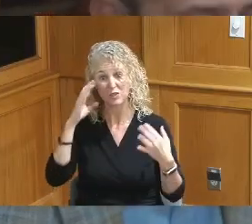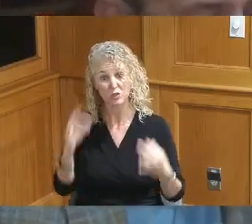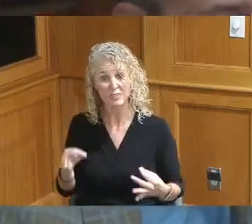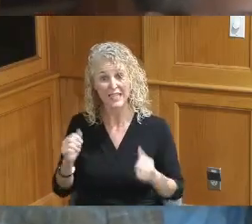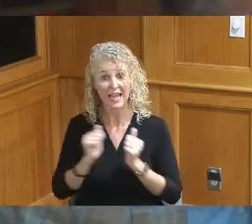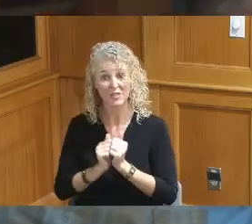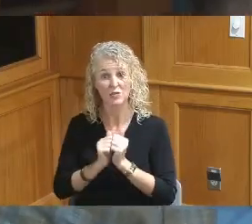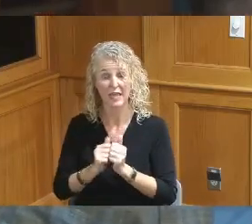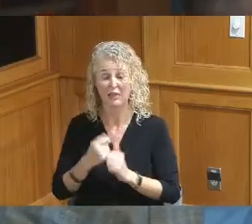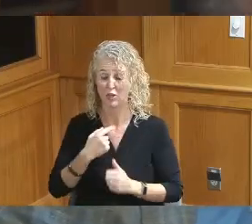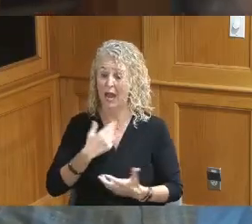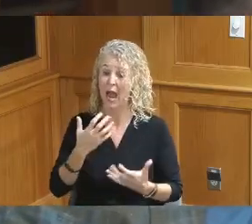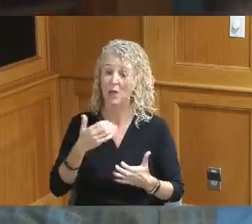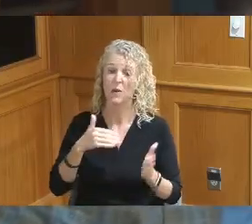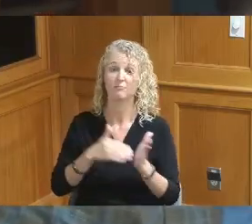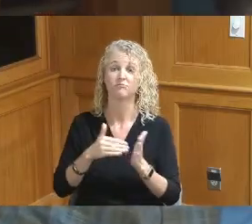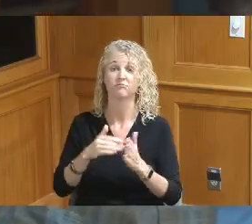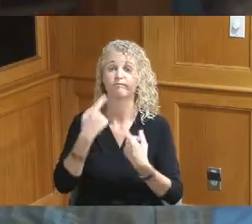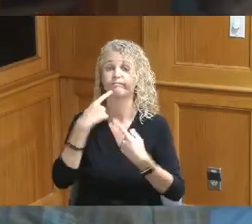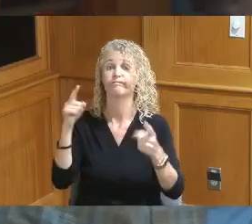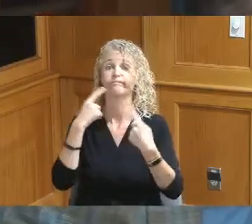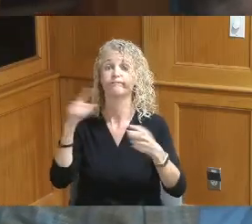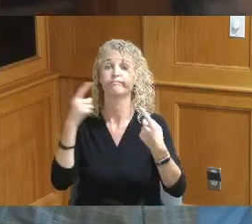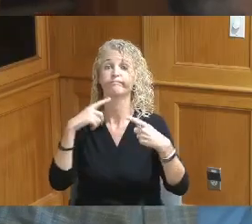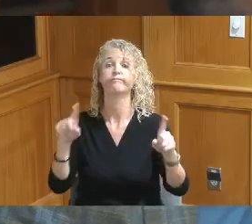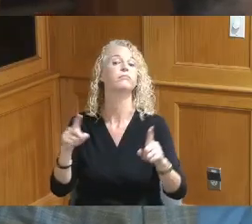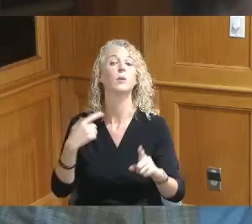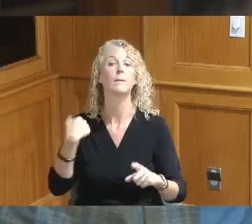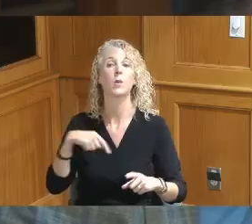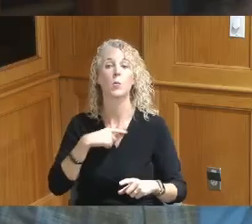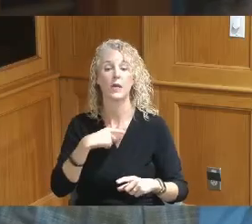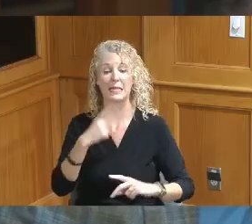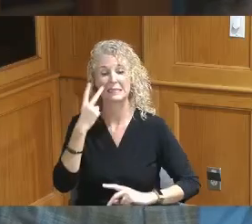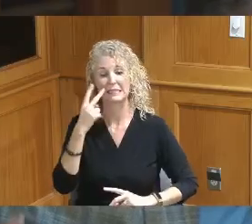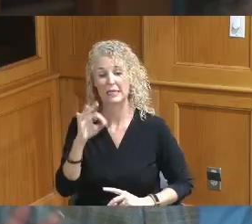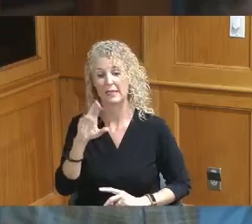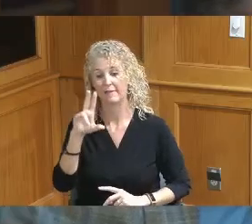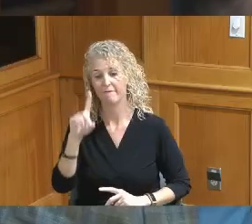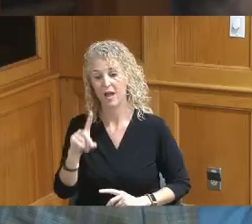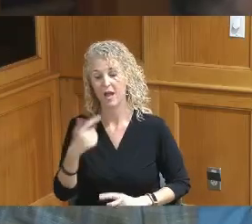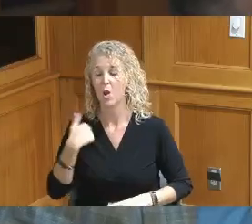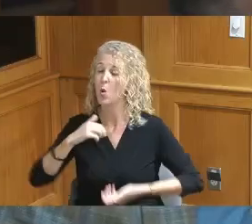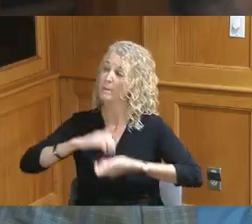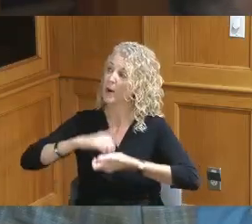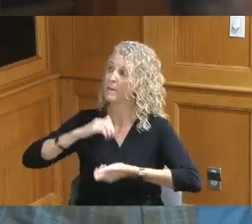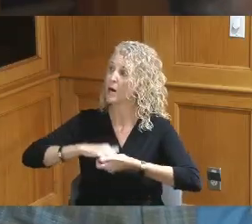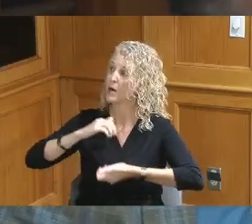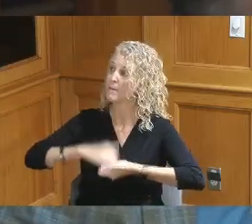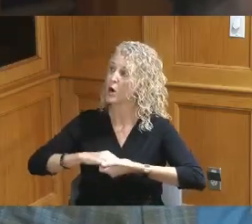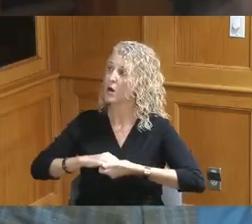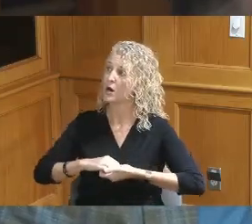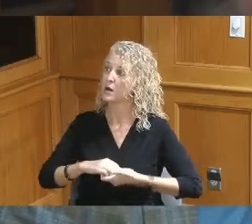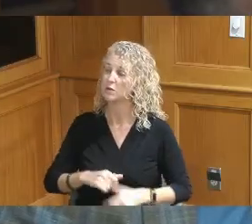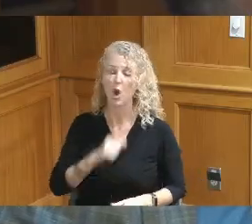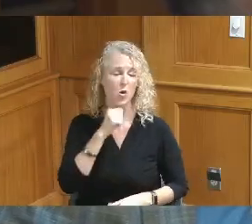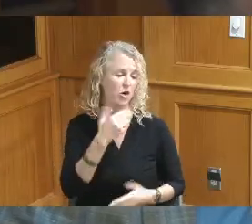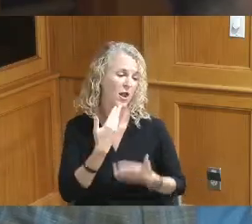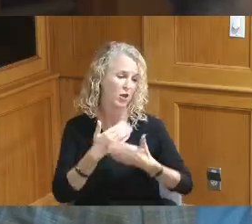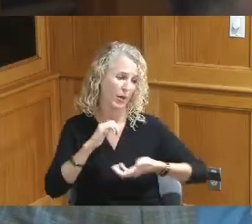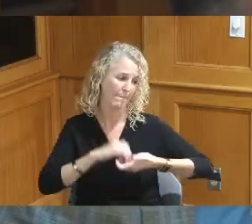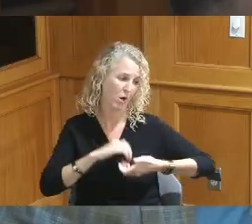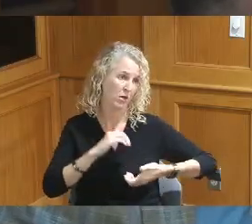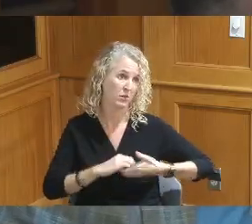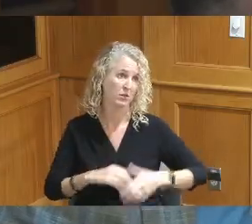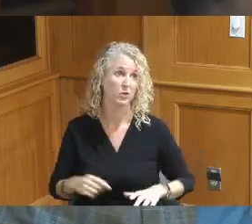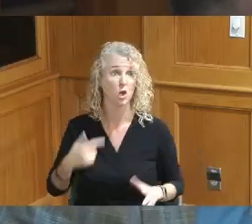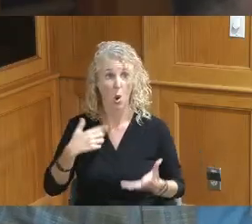to say it all the time because I'm a marketer. But when we go into these funds, they always, oh, we partners. And if you don't say, no, oh, you're not a good partner. No, I'm